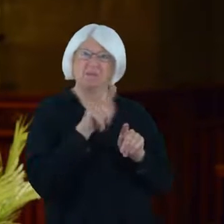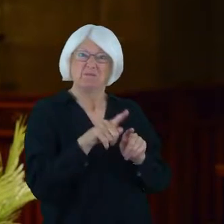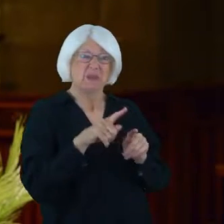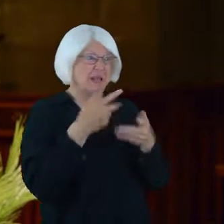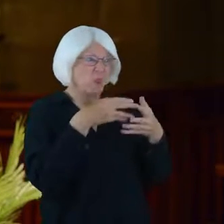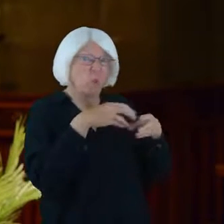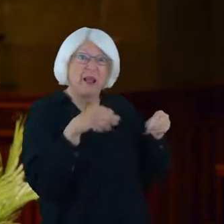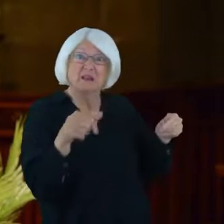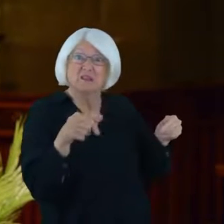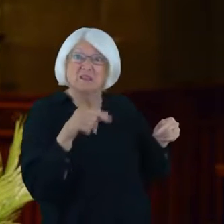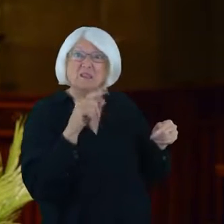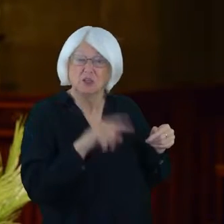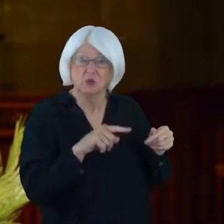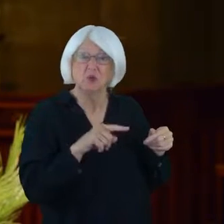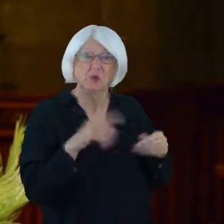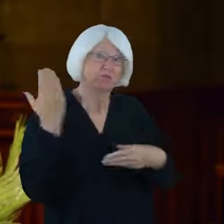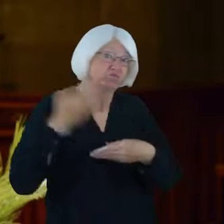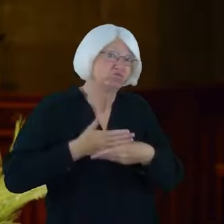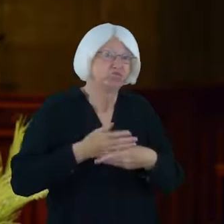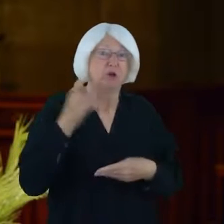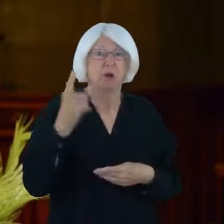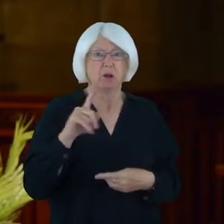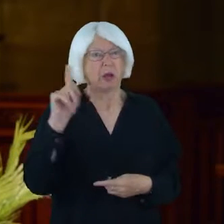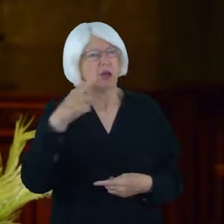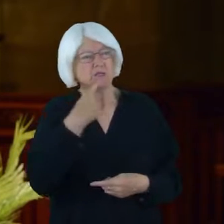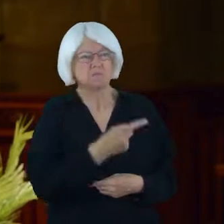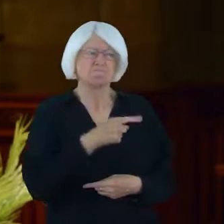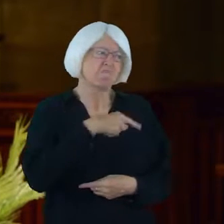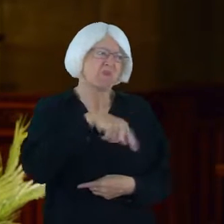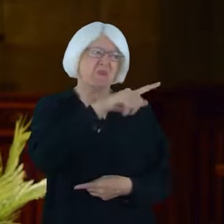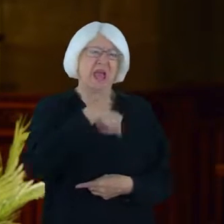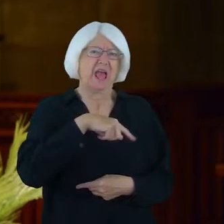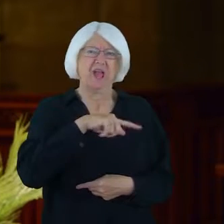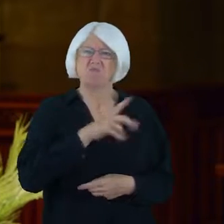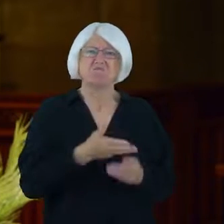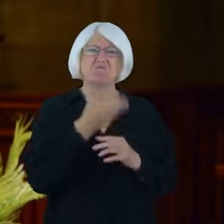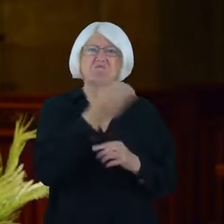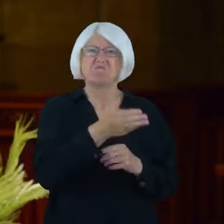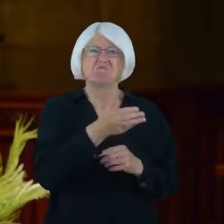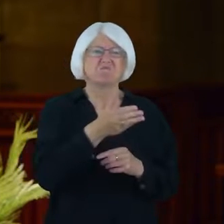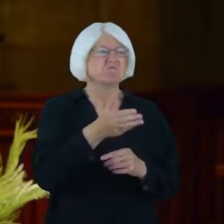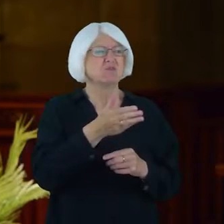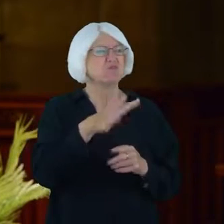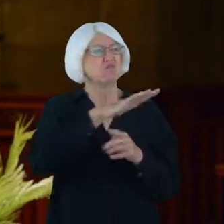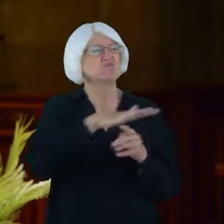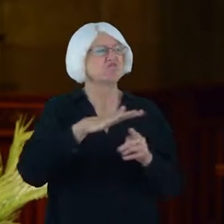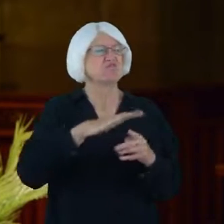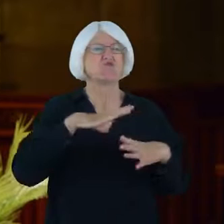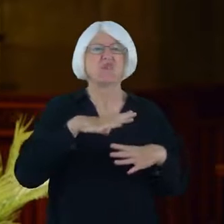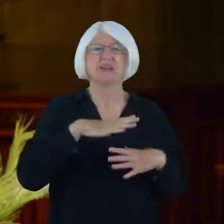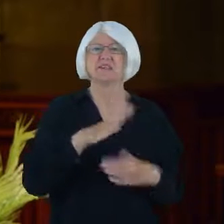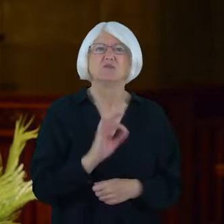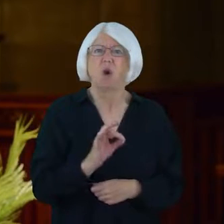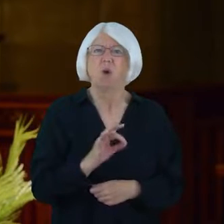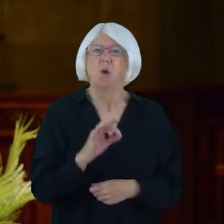the wilderness. For I swore an oath in my anger, they shall not enter my rest. Now, if Joshua had given